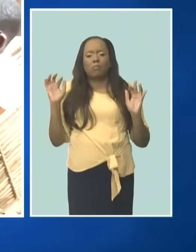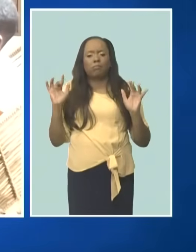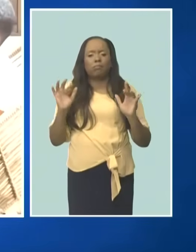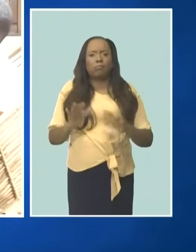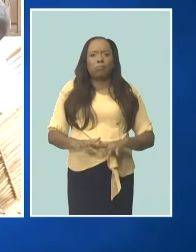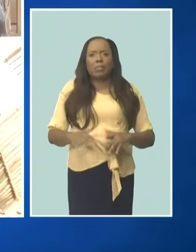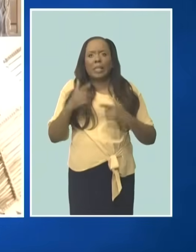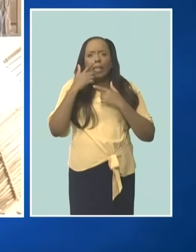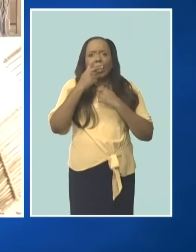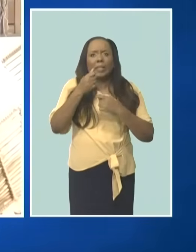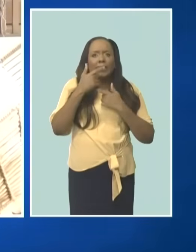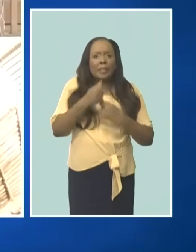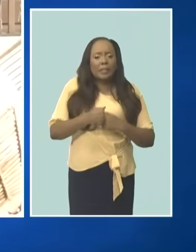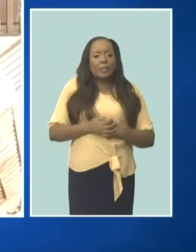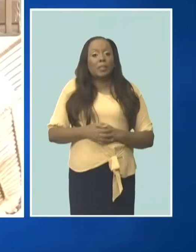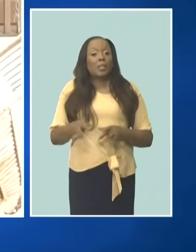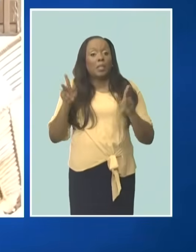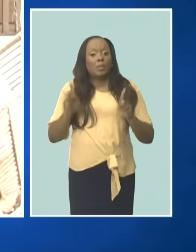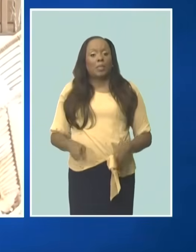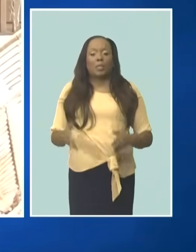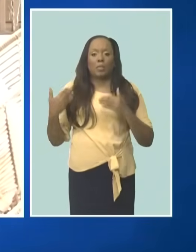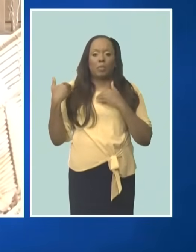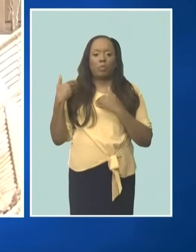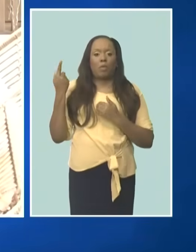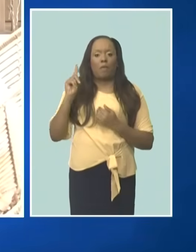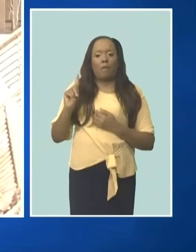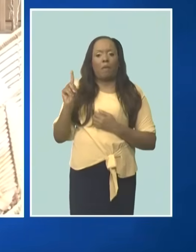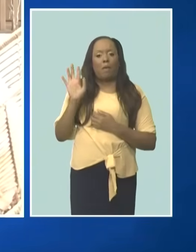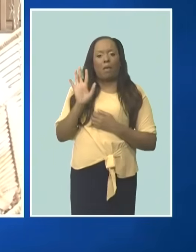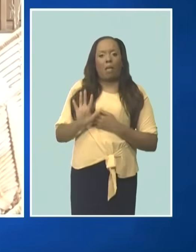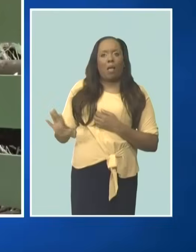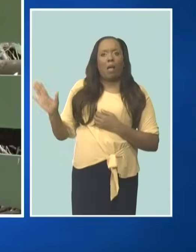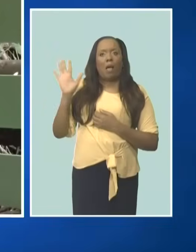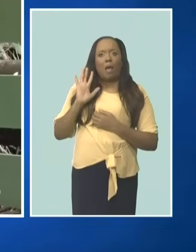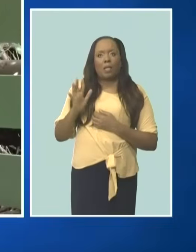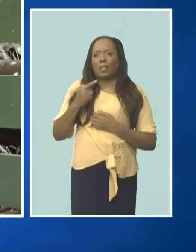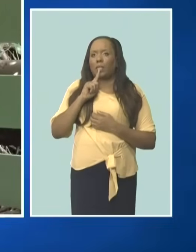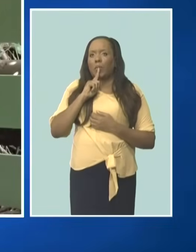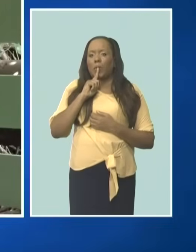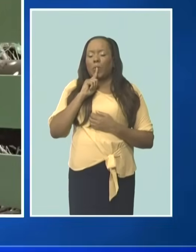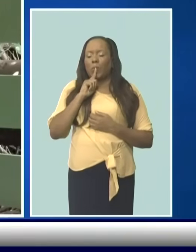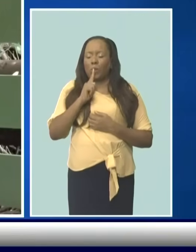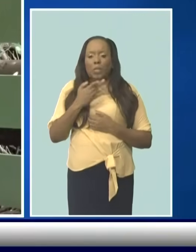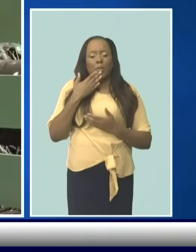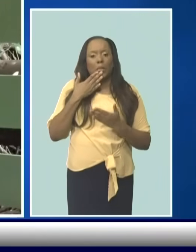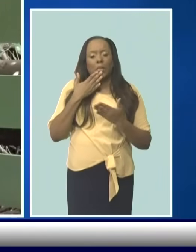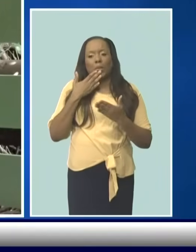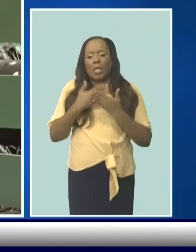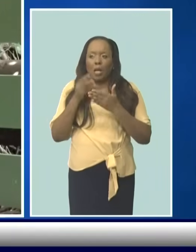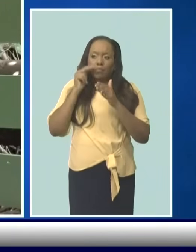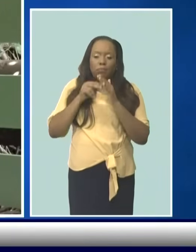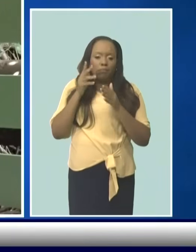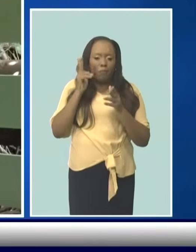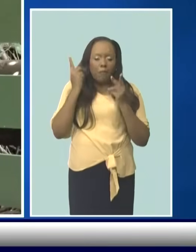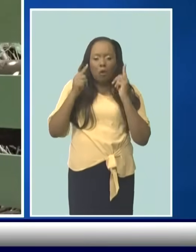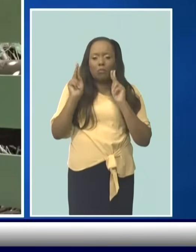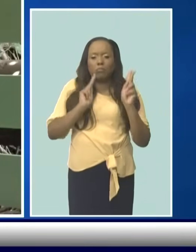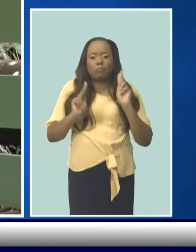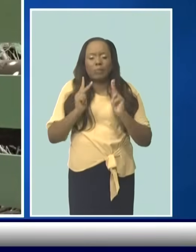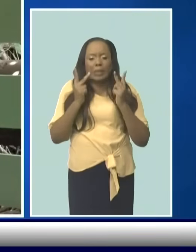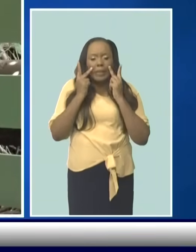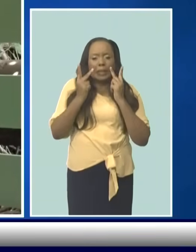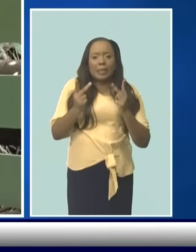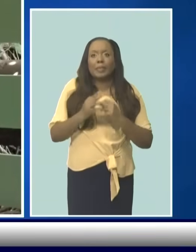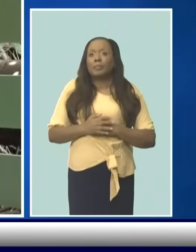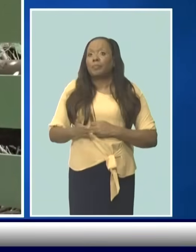clients and should set the tone for their business presentations this week. More insight. Sometimes when you are in their